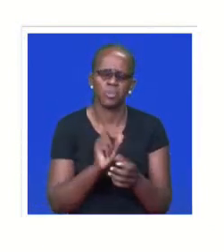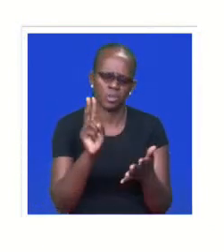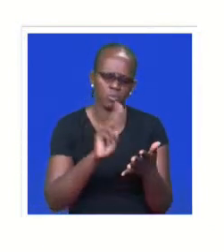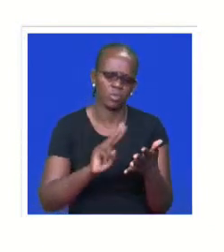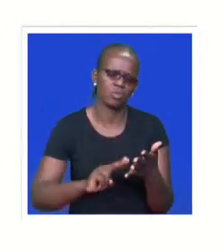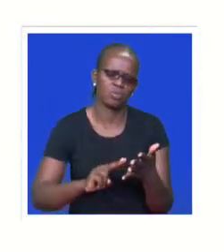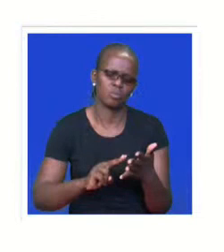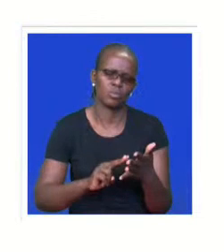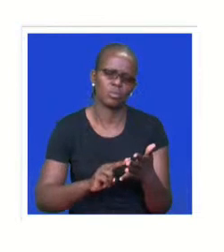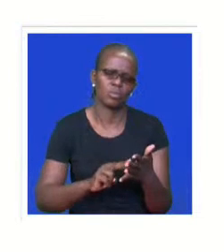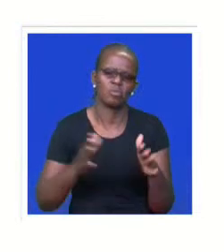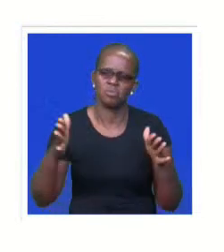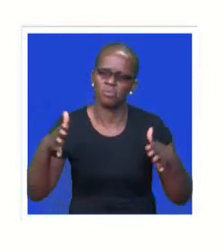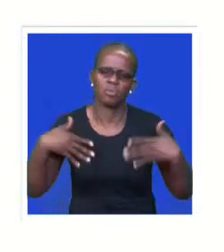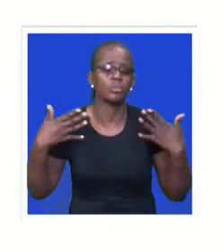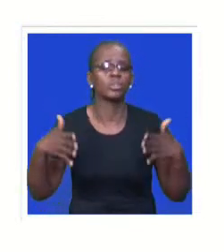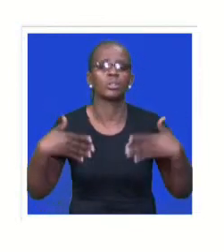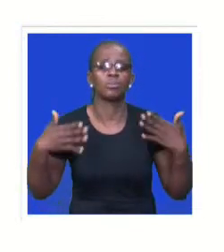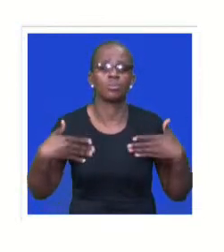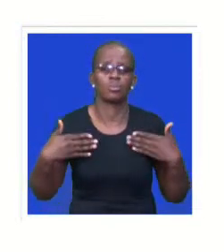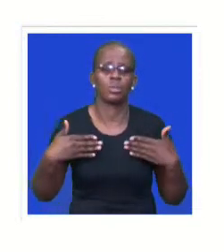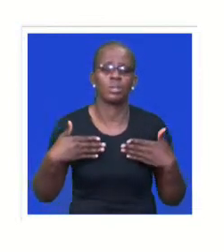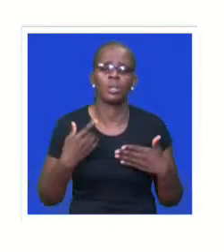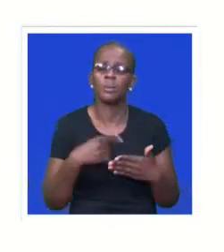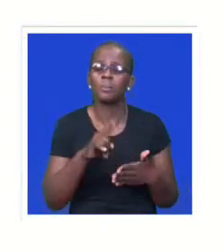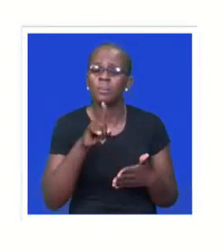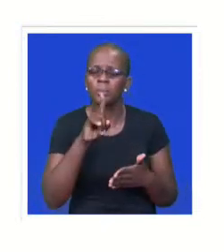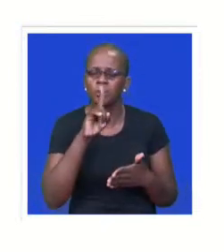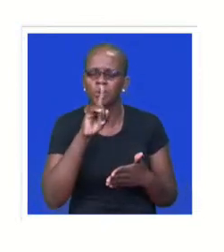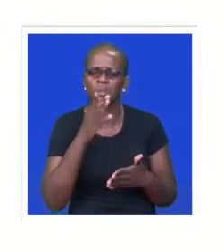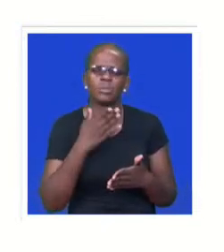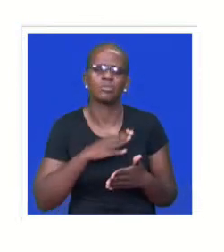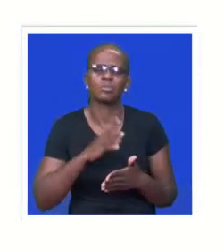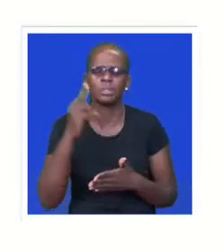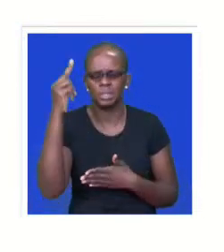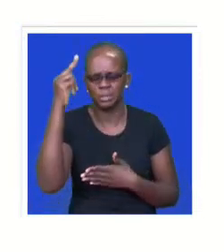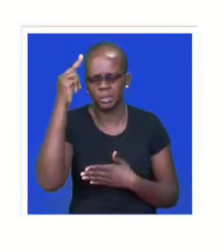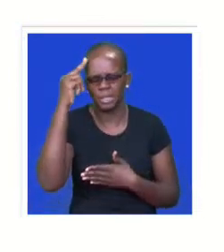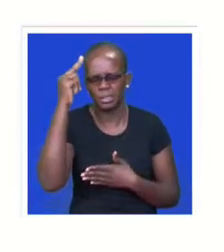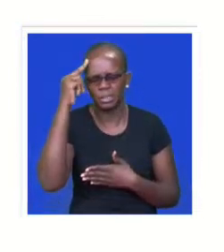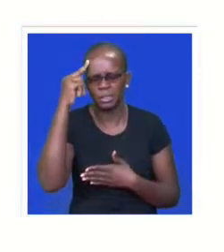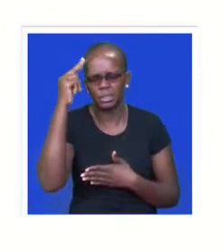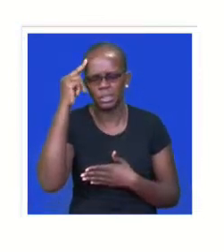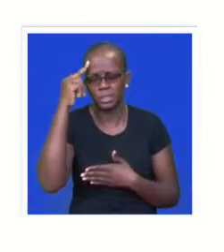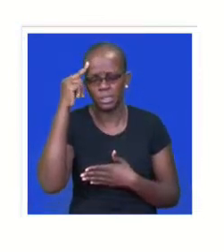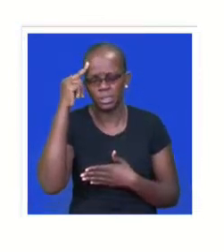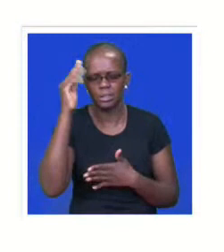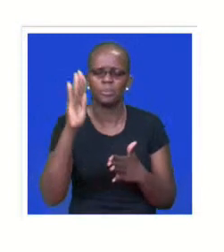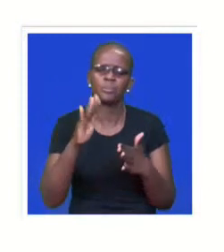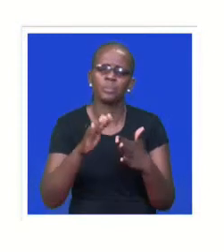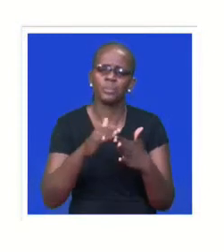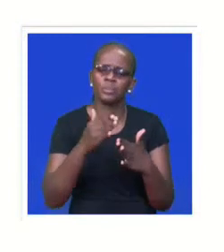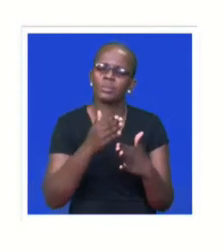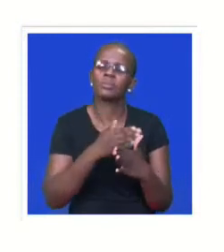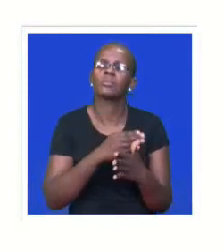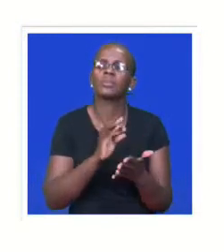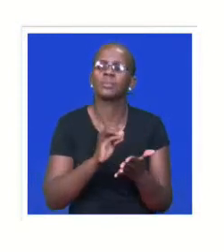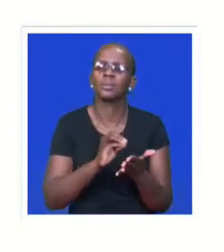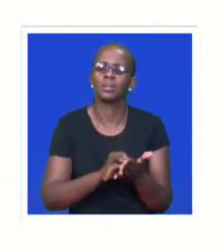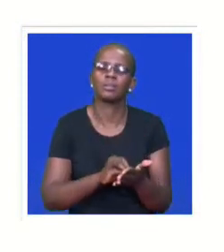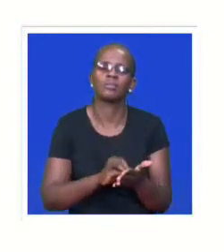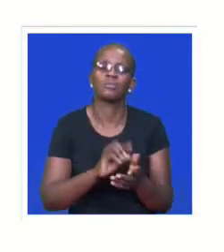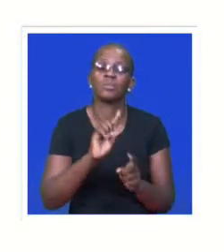and understand. Why? Because at the end, indeed, there will be some questions for you.